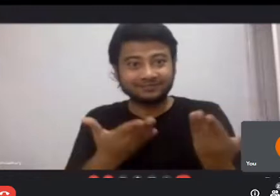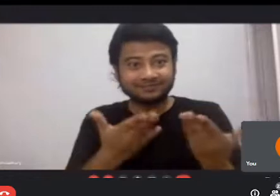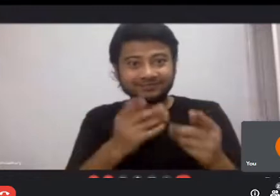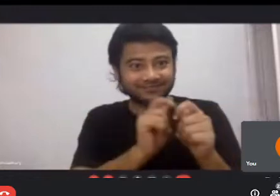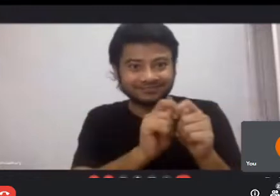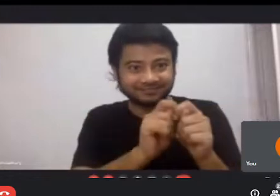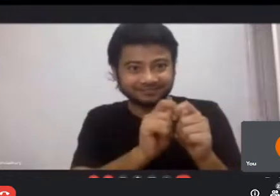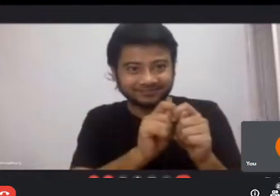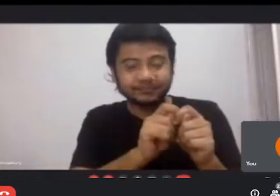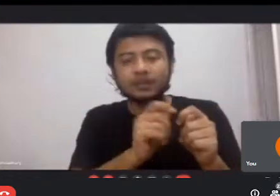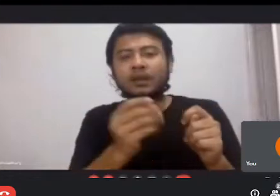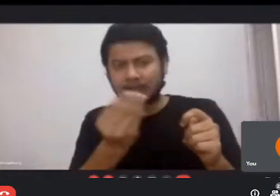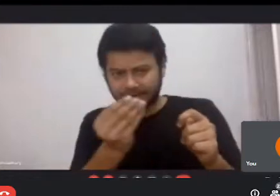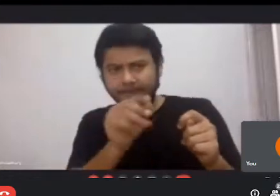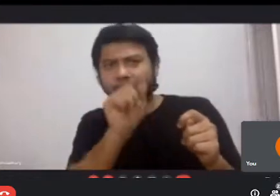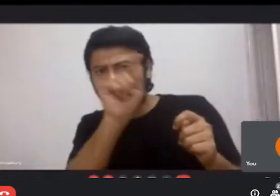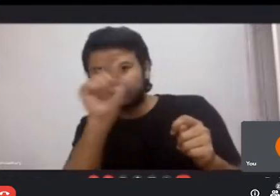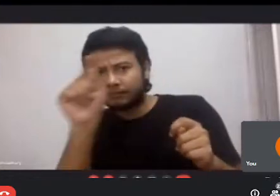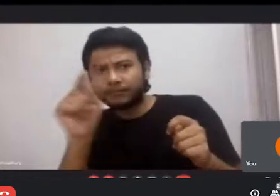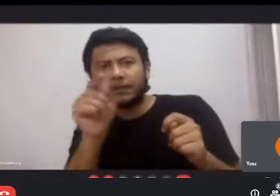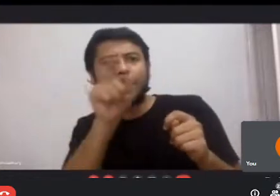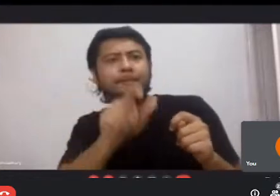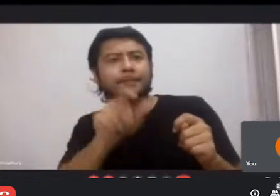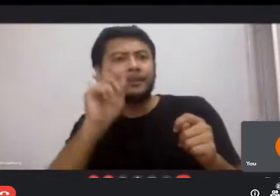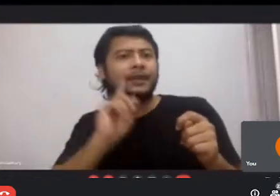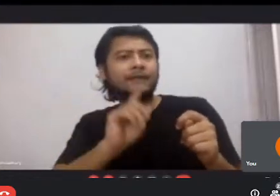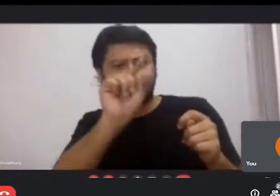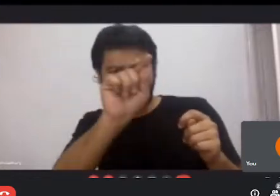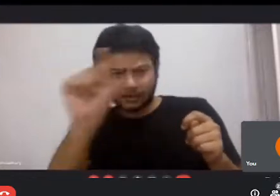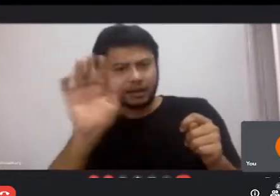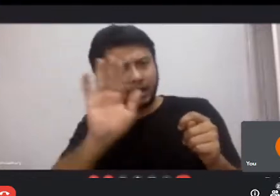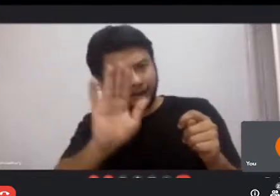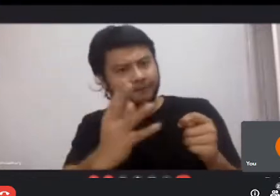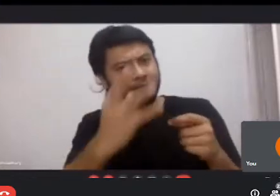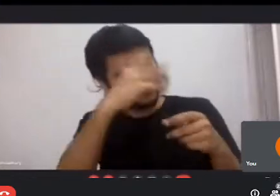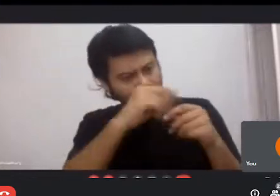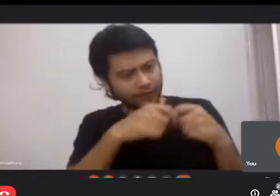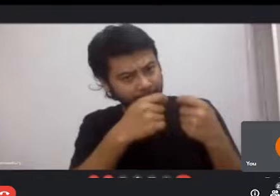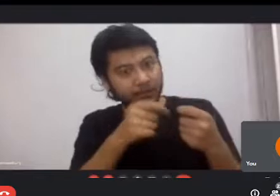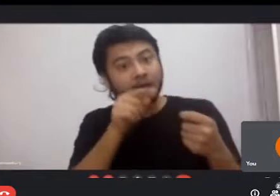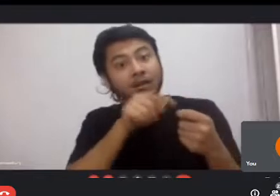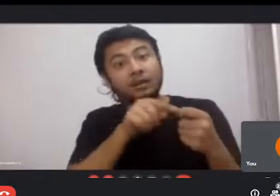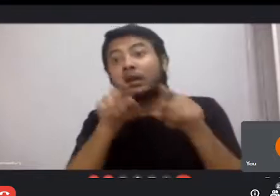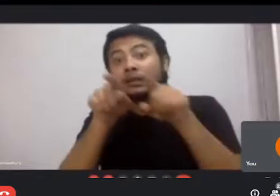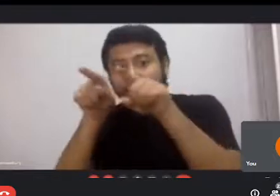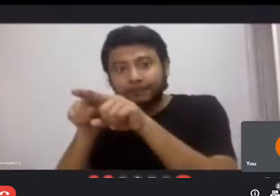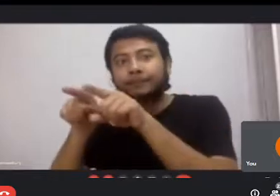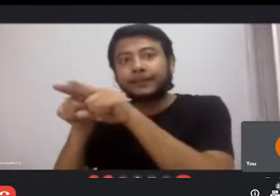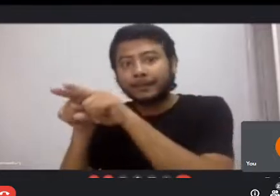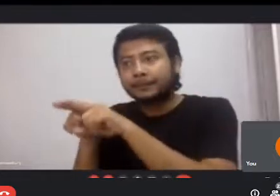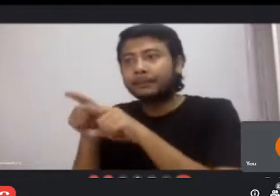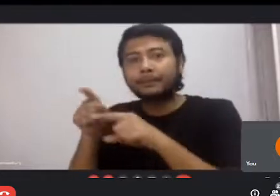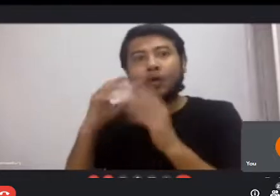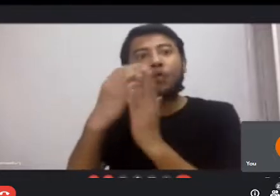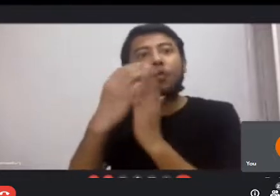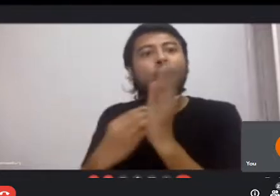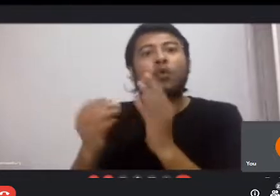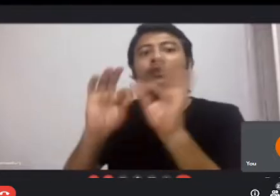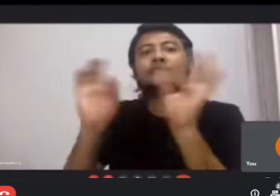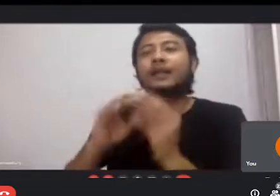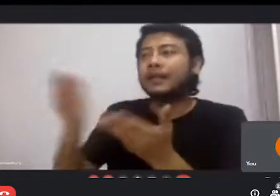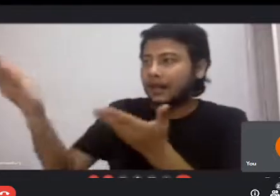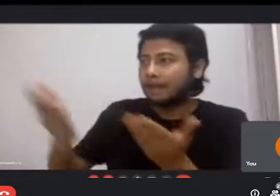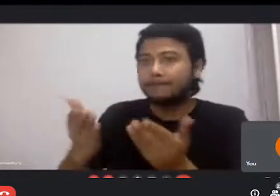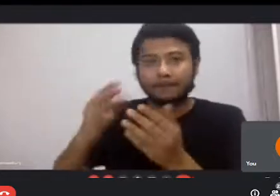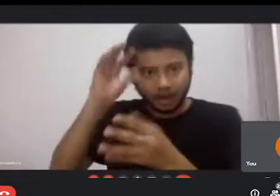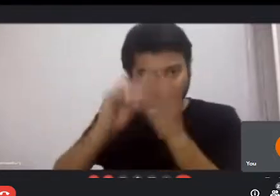of teaching should be available more widely in India. And so hopefully next